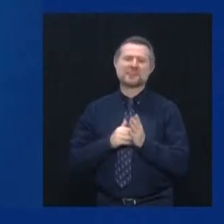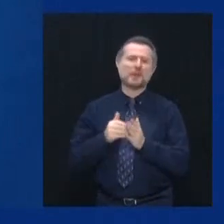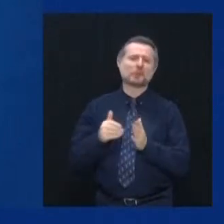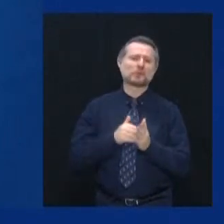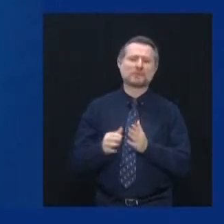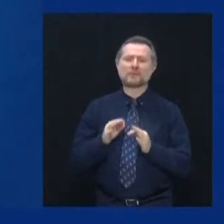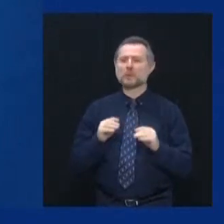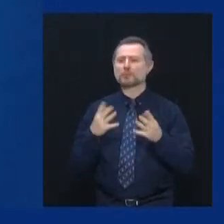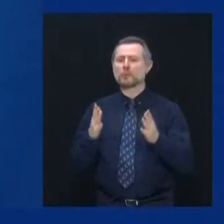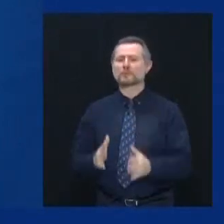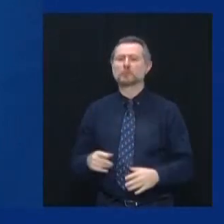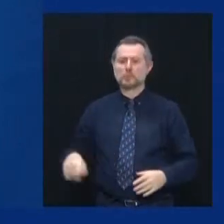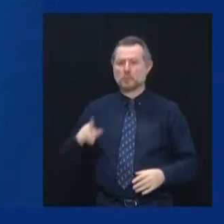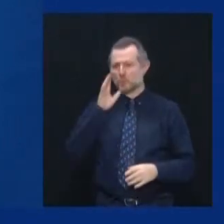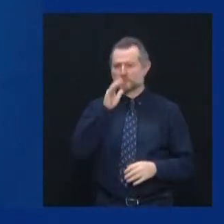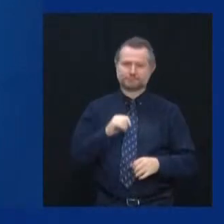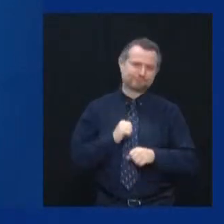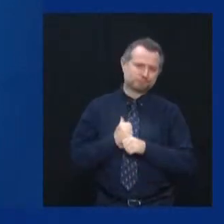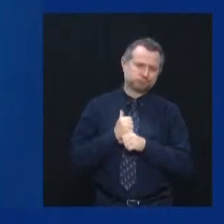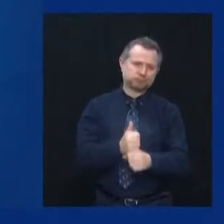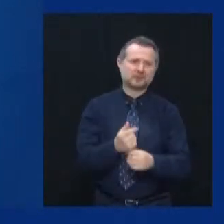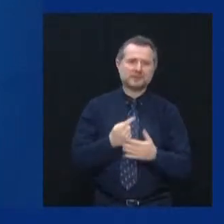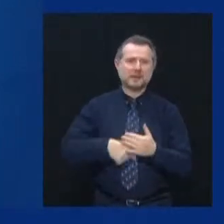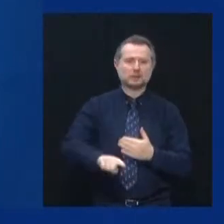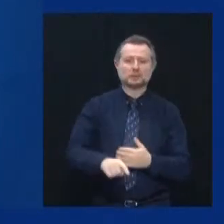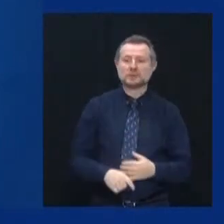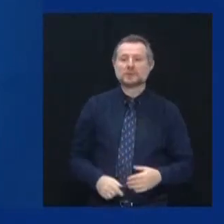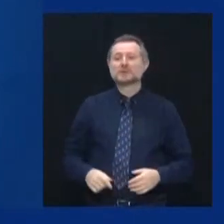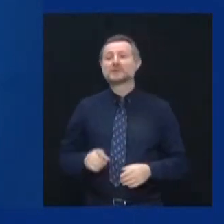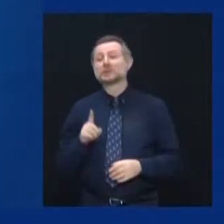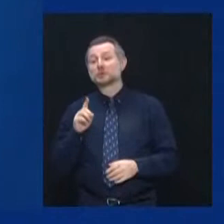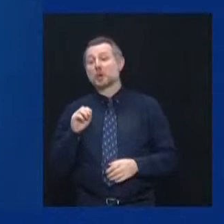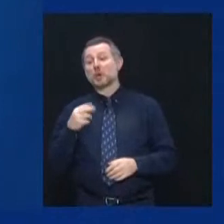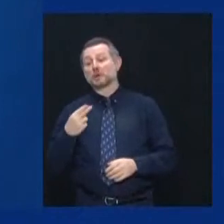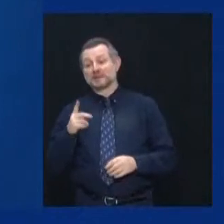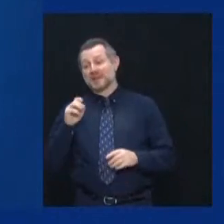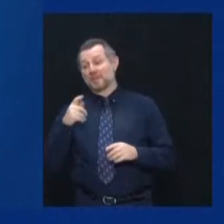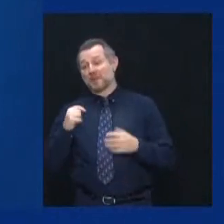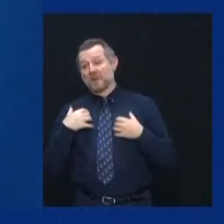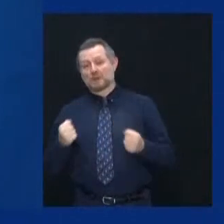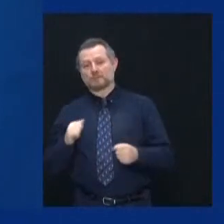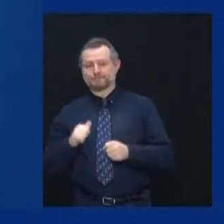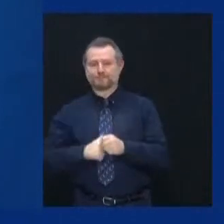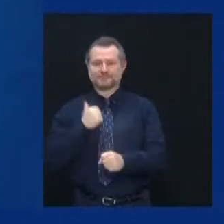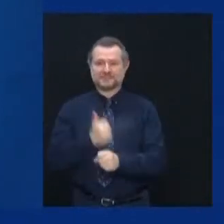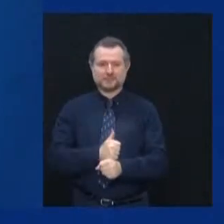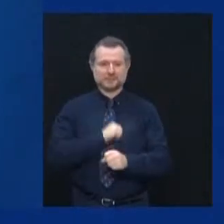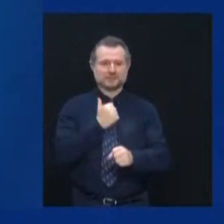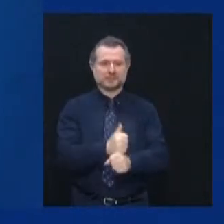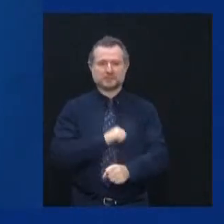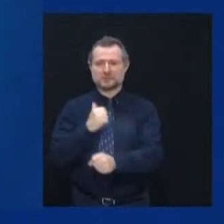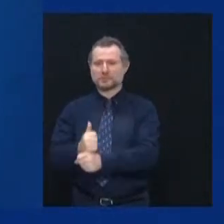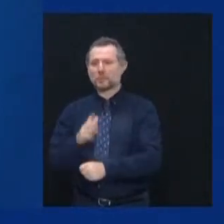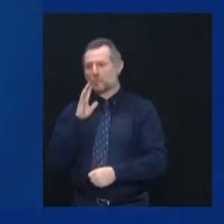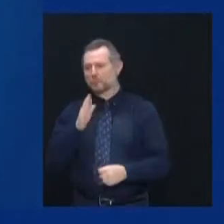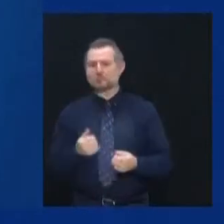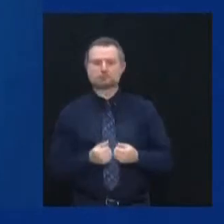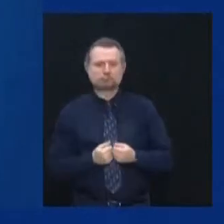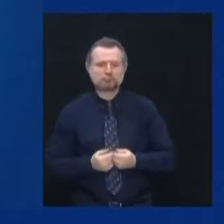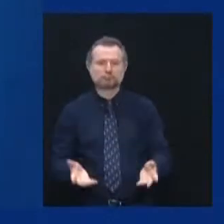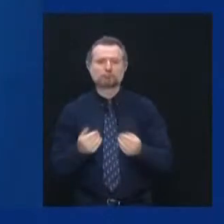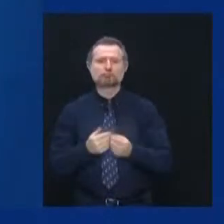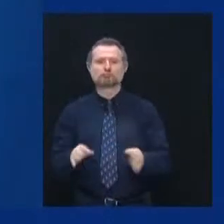distributors we're bringing online, DOH is going to set up mass distribution sites over the next